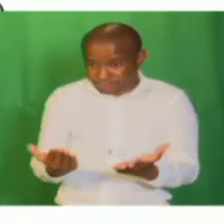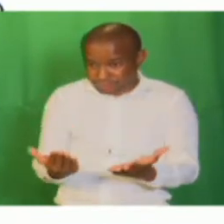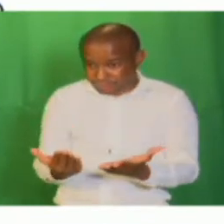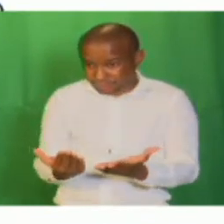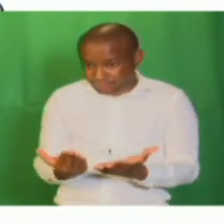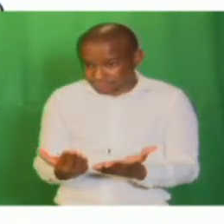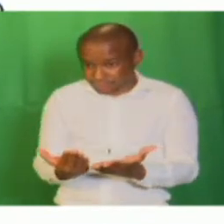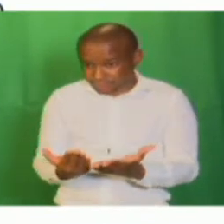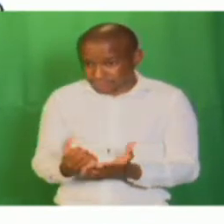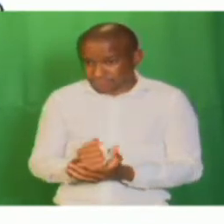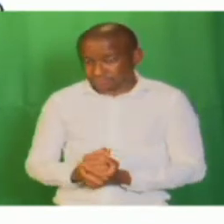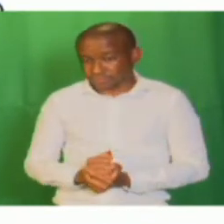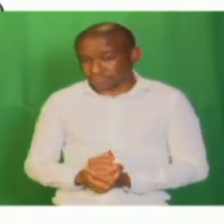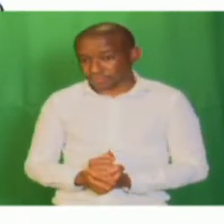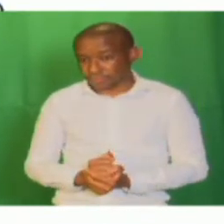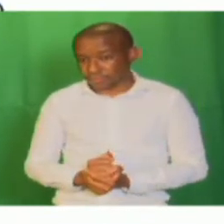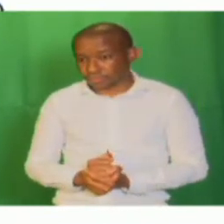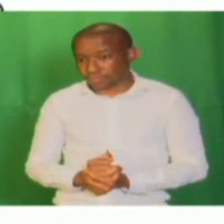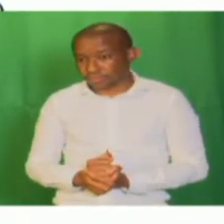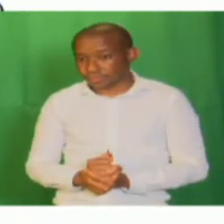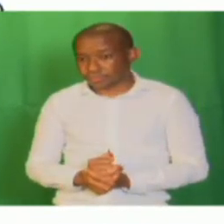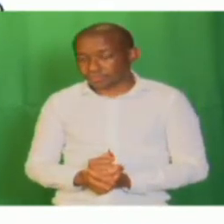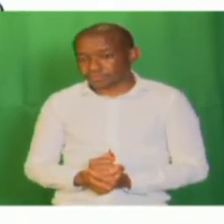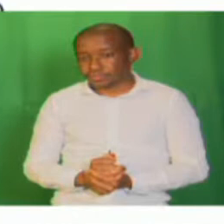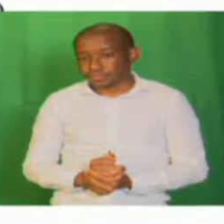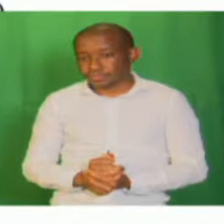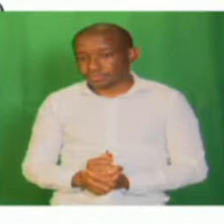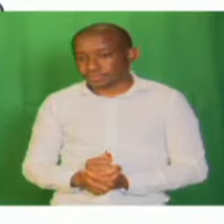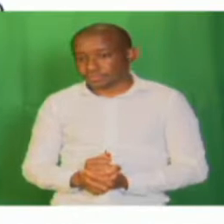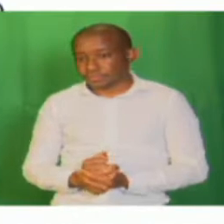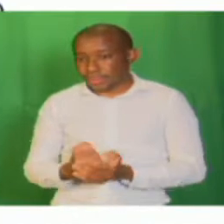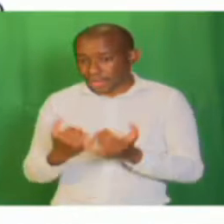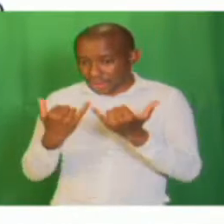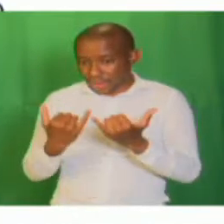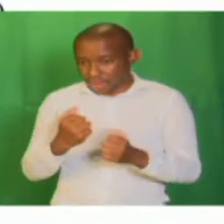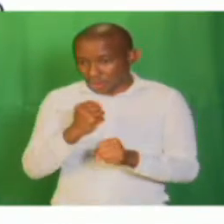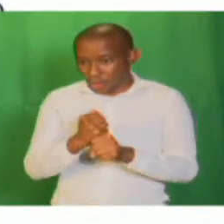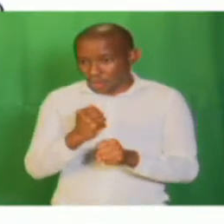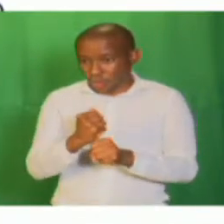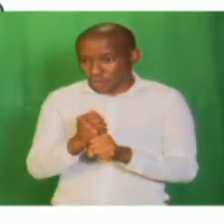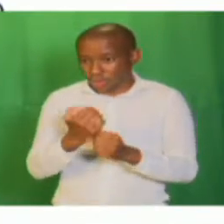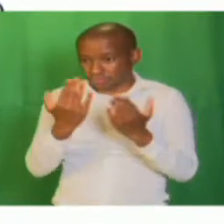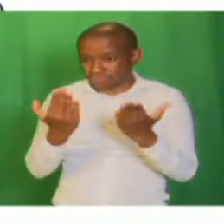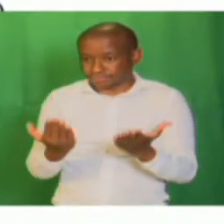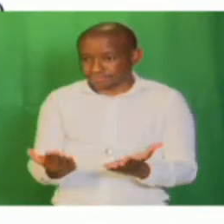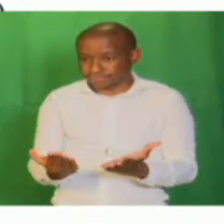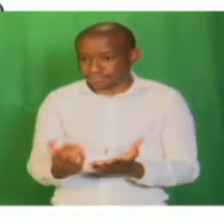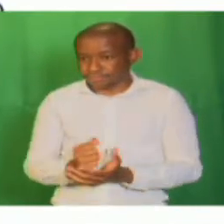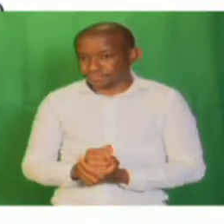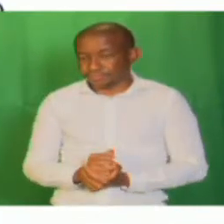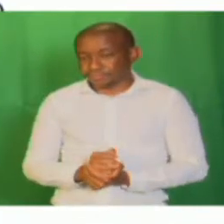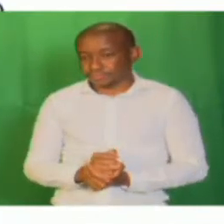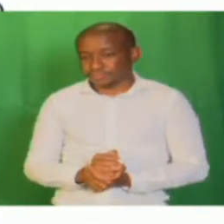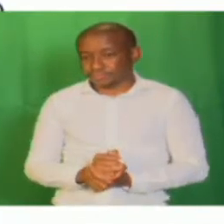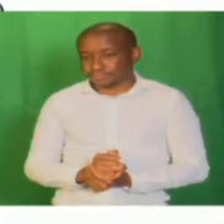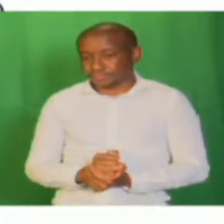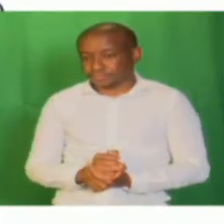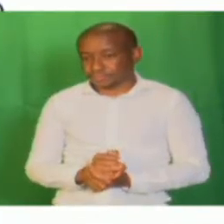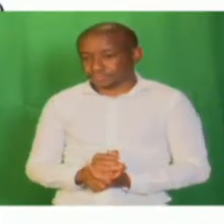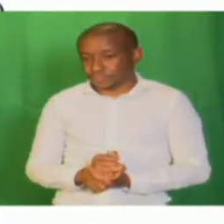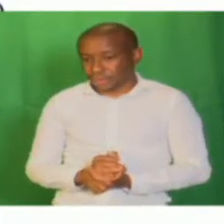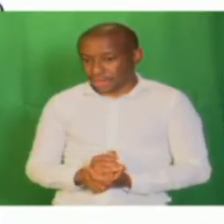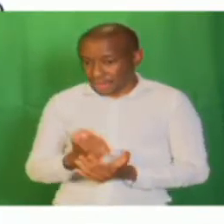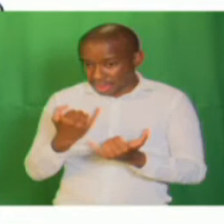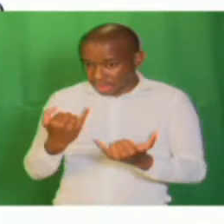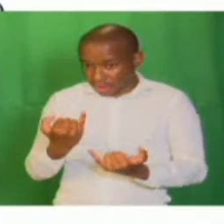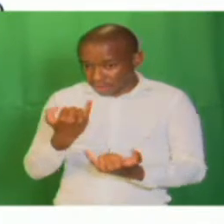are going to work it out. This is how we shall work it out. We are going to first deal